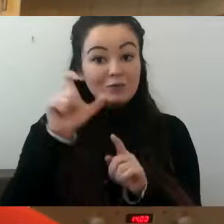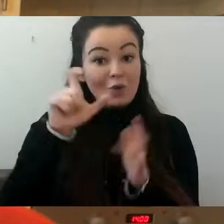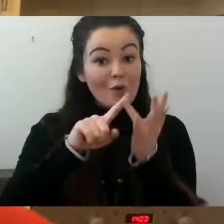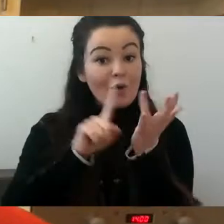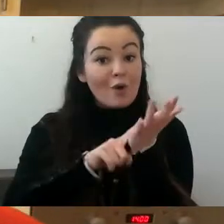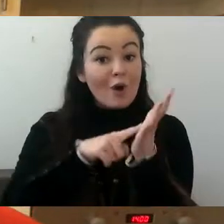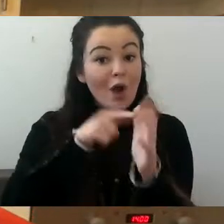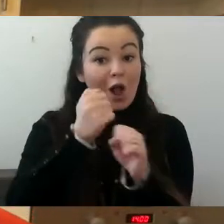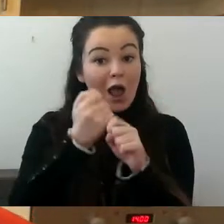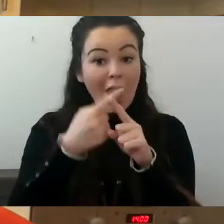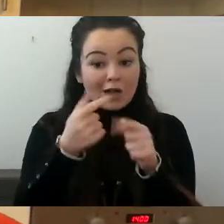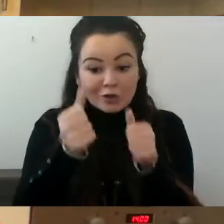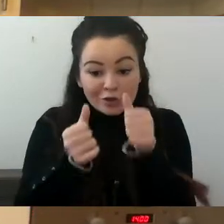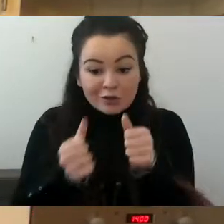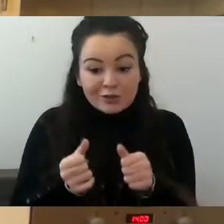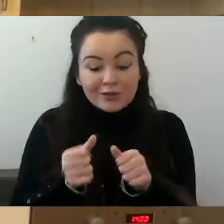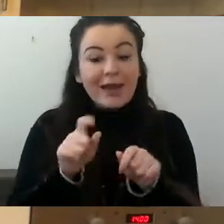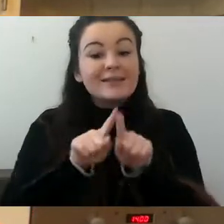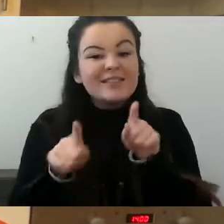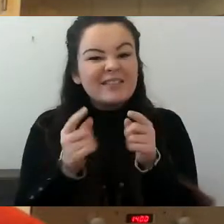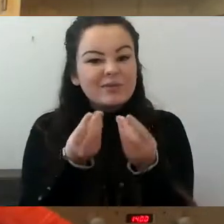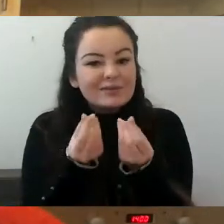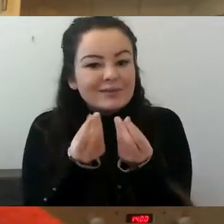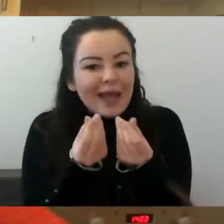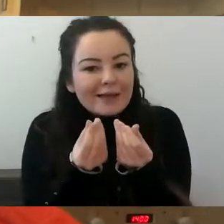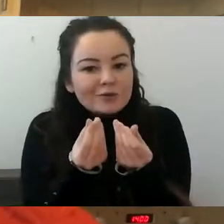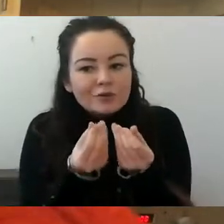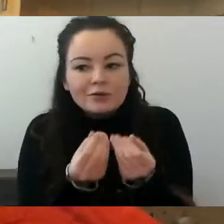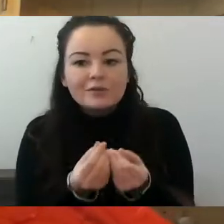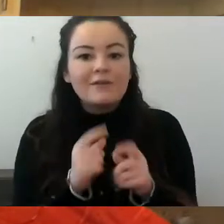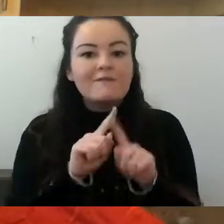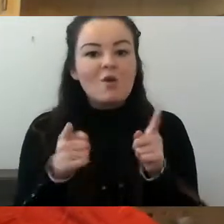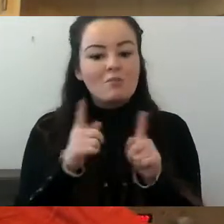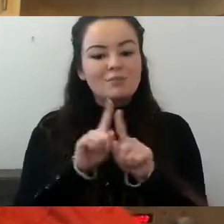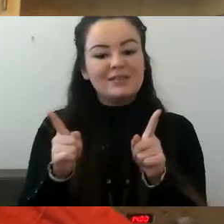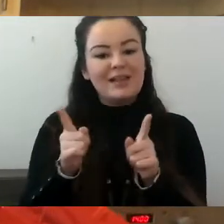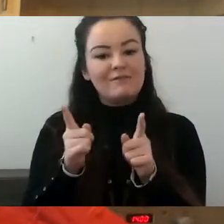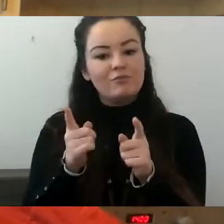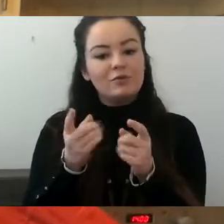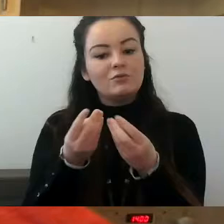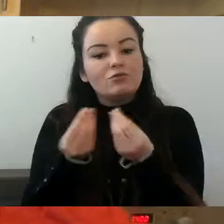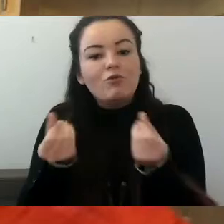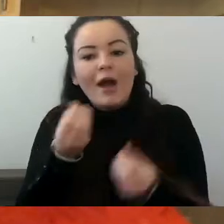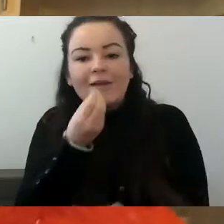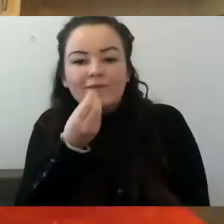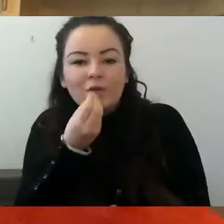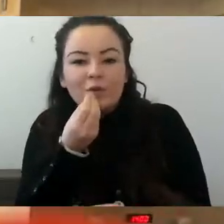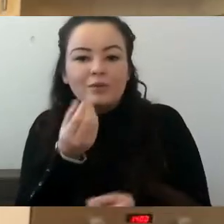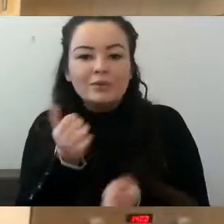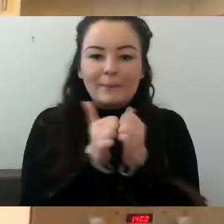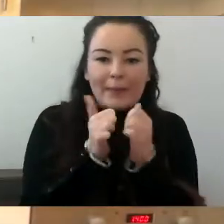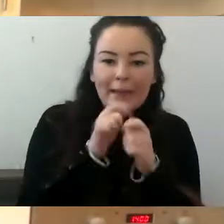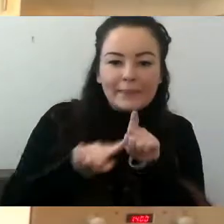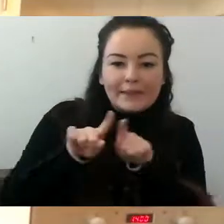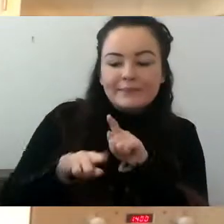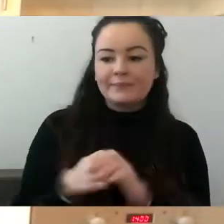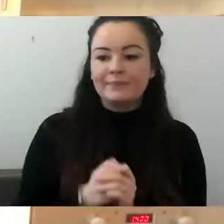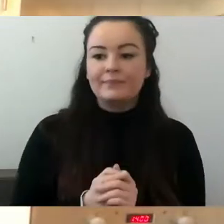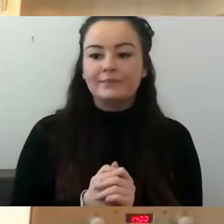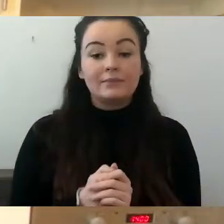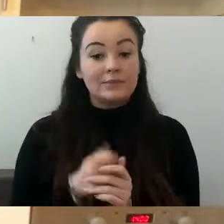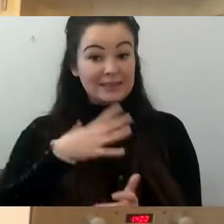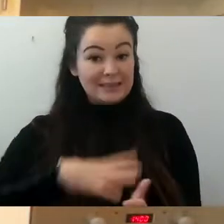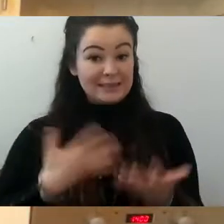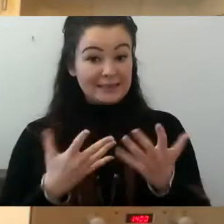bit of collage and playing with different textures as well from different surfaces and dry foods.